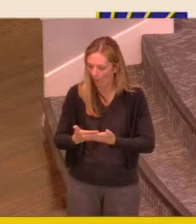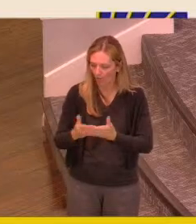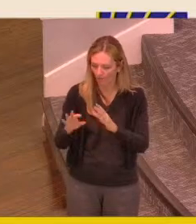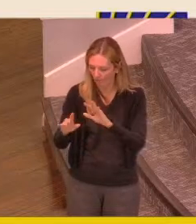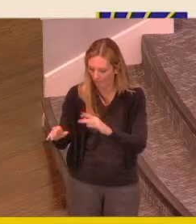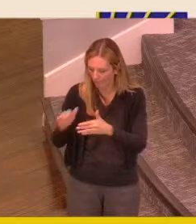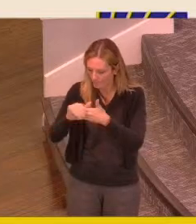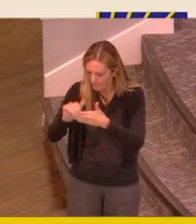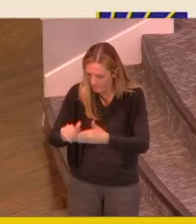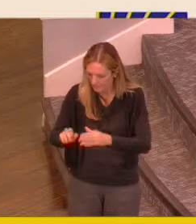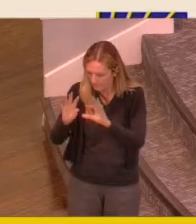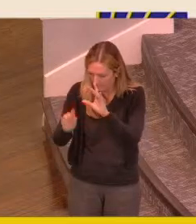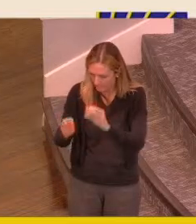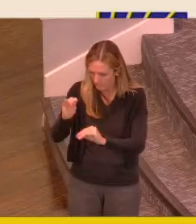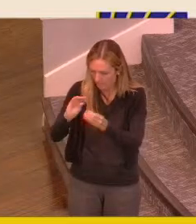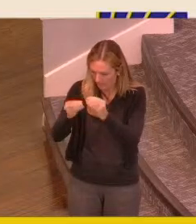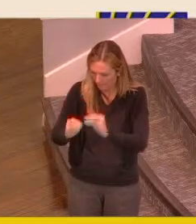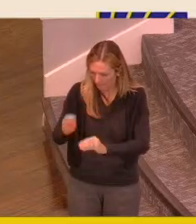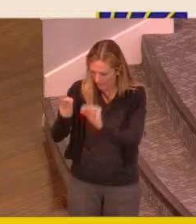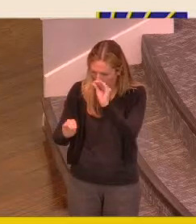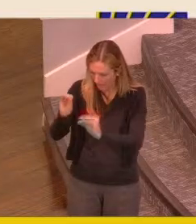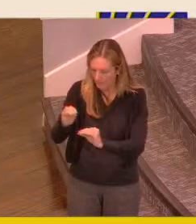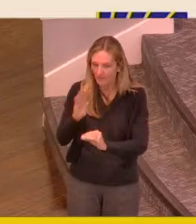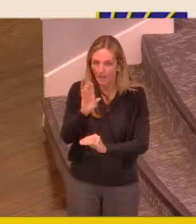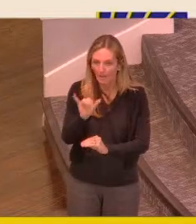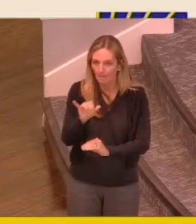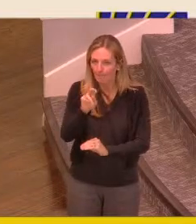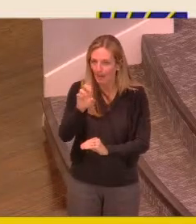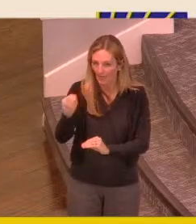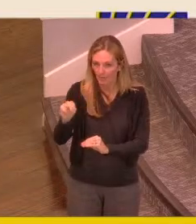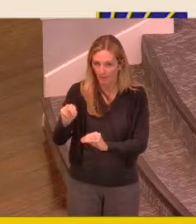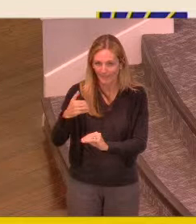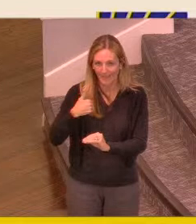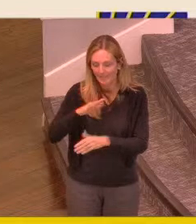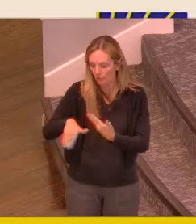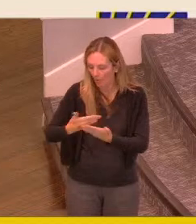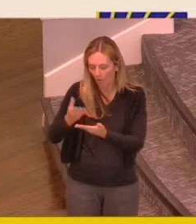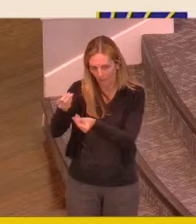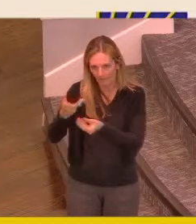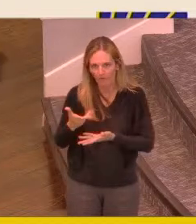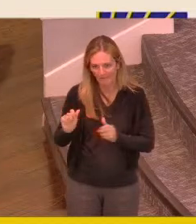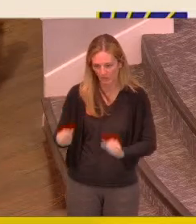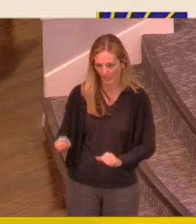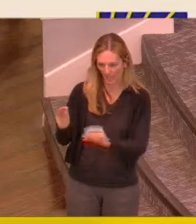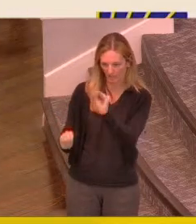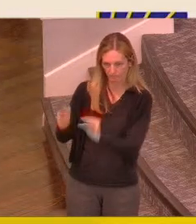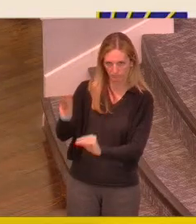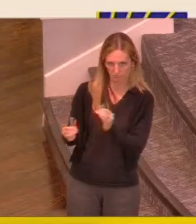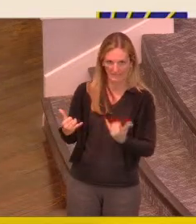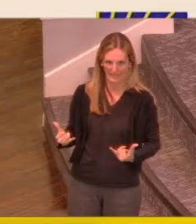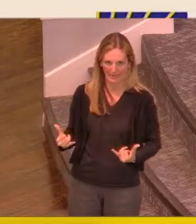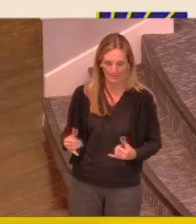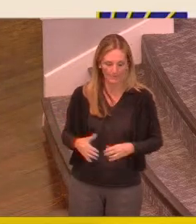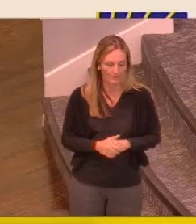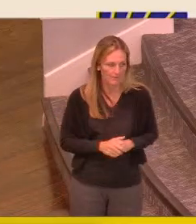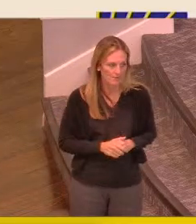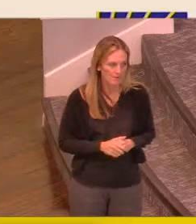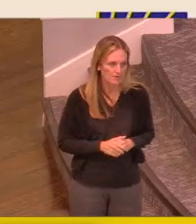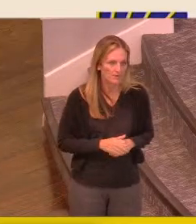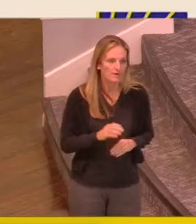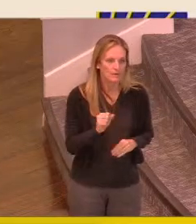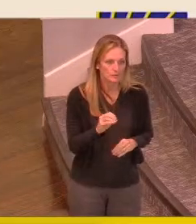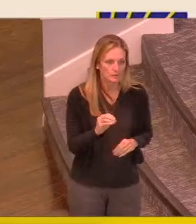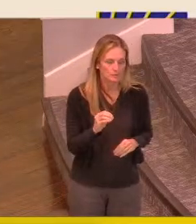has those, the information he needs now to begin doing some modeling. And so we